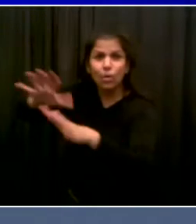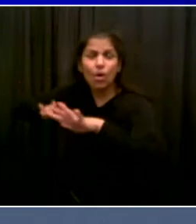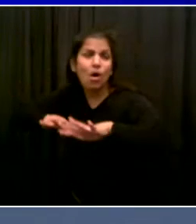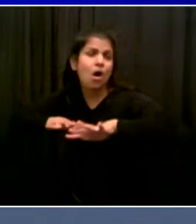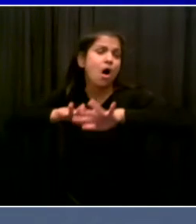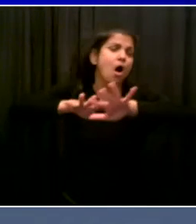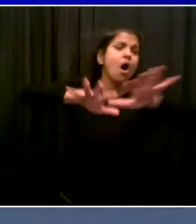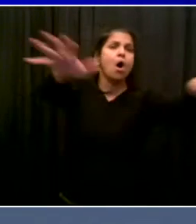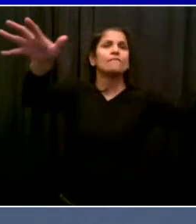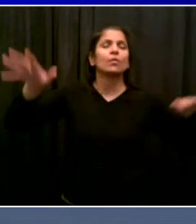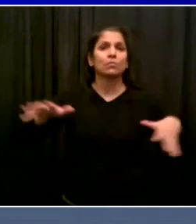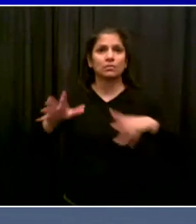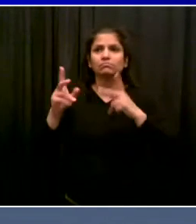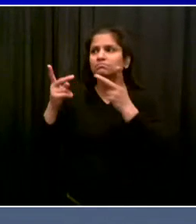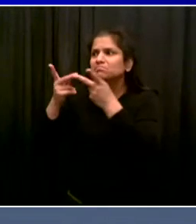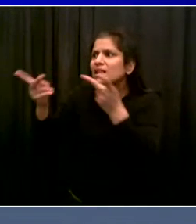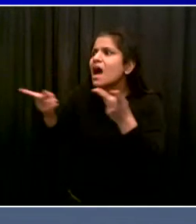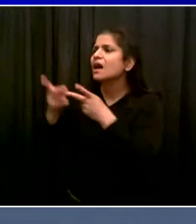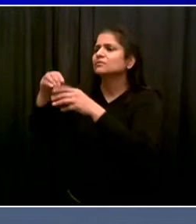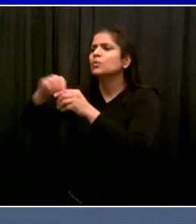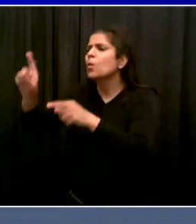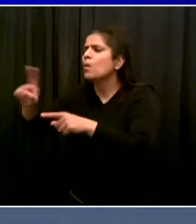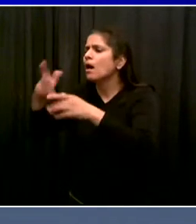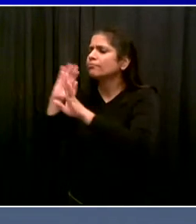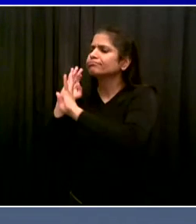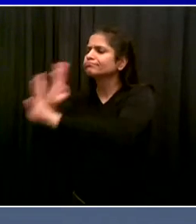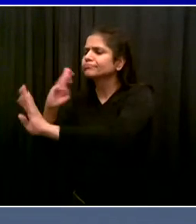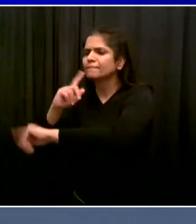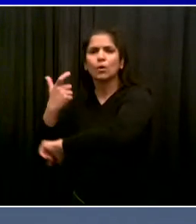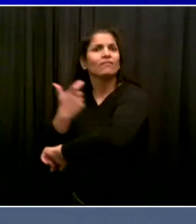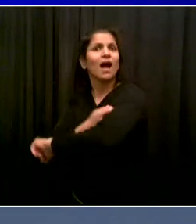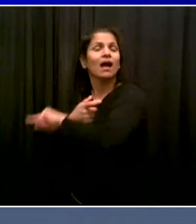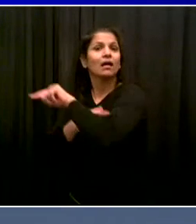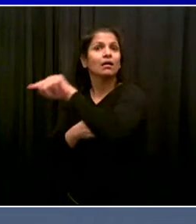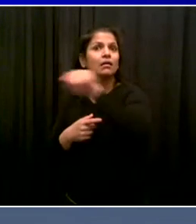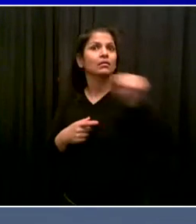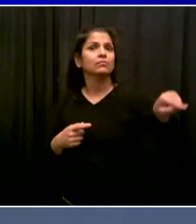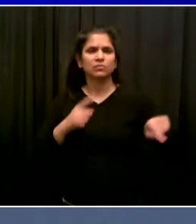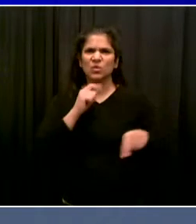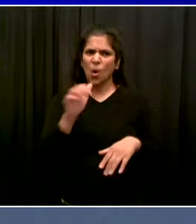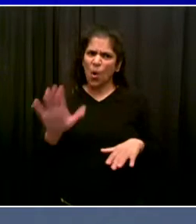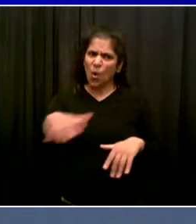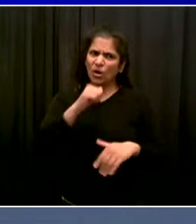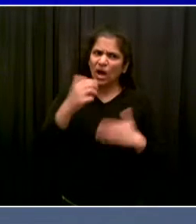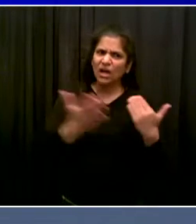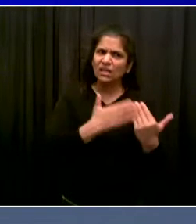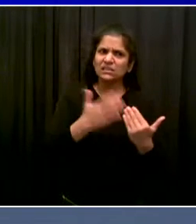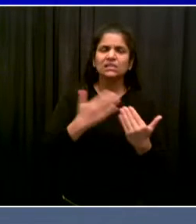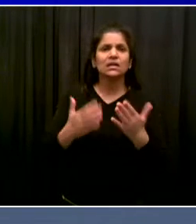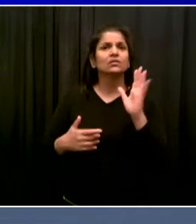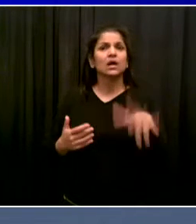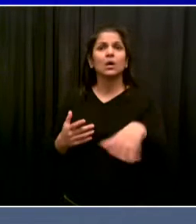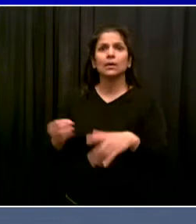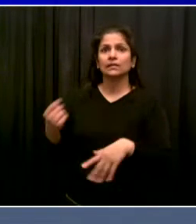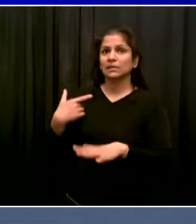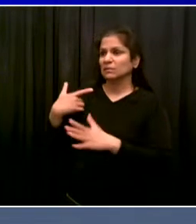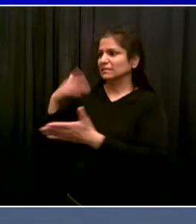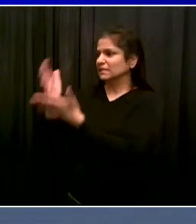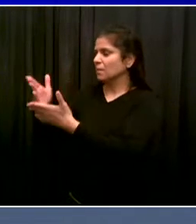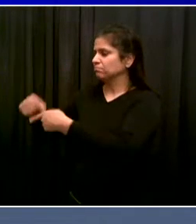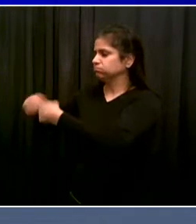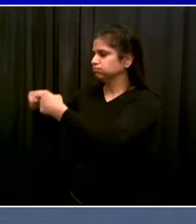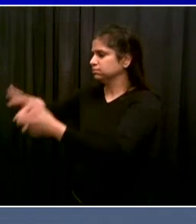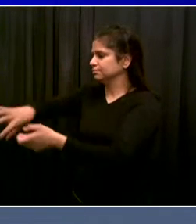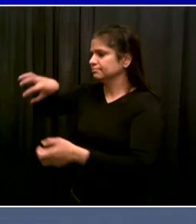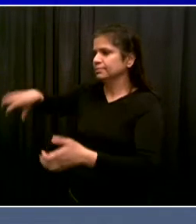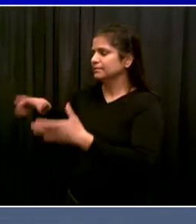coordinating new appointments for everyone who was scheduled for today and the coming days for Johnson & Johnson. So everyone who was